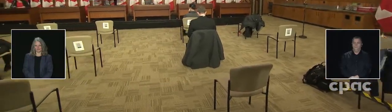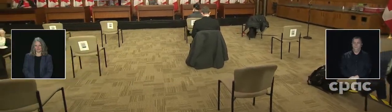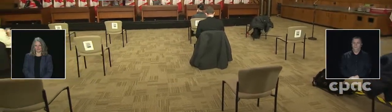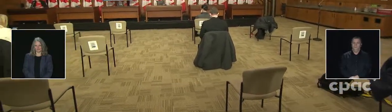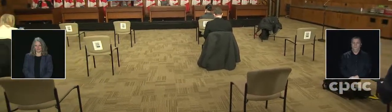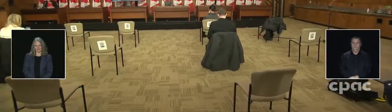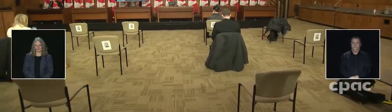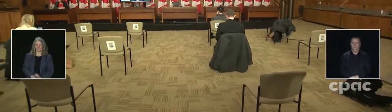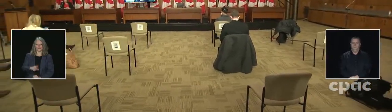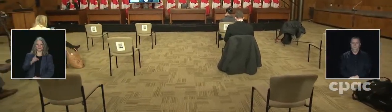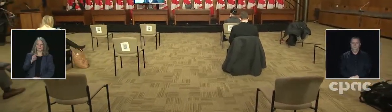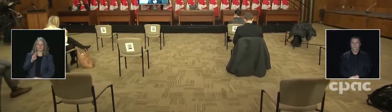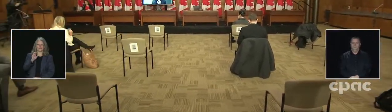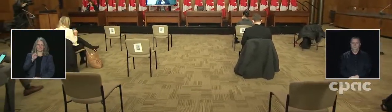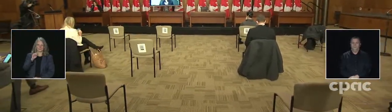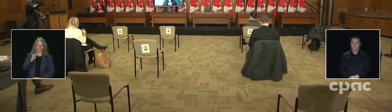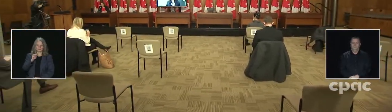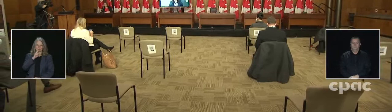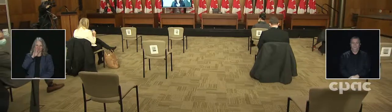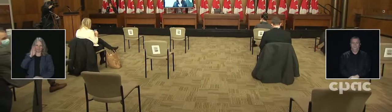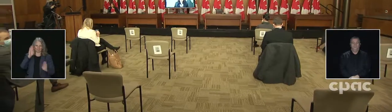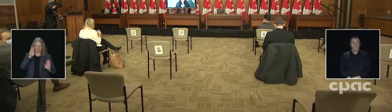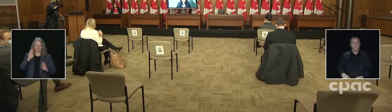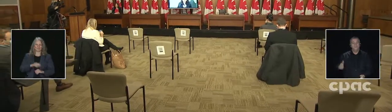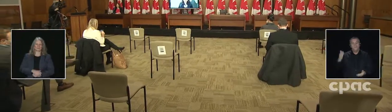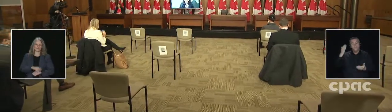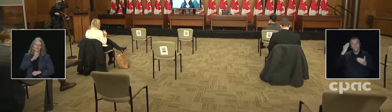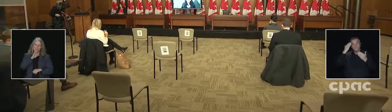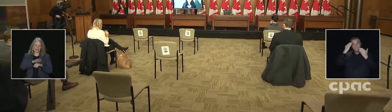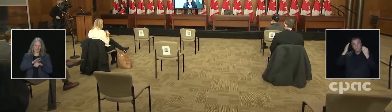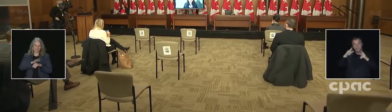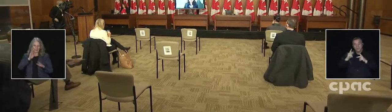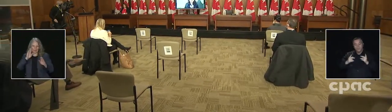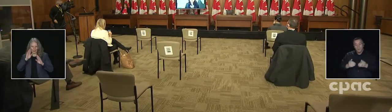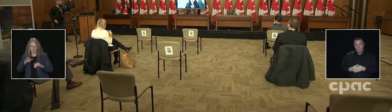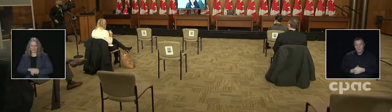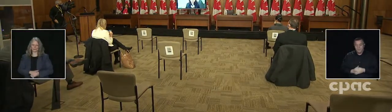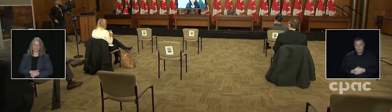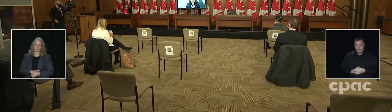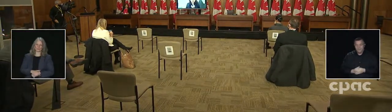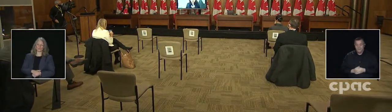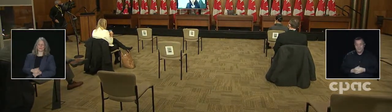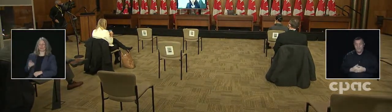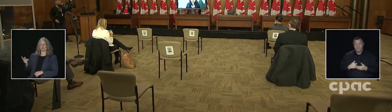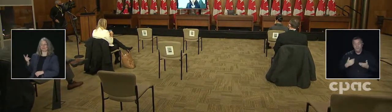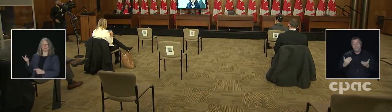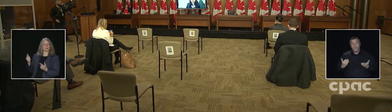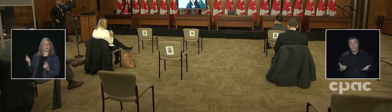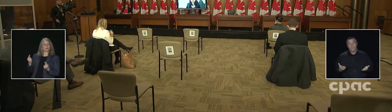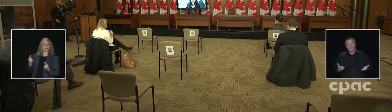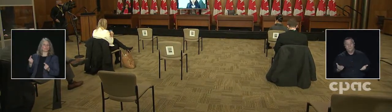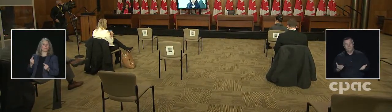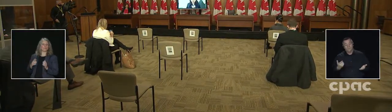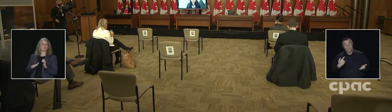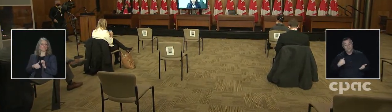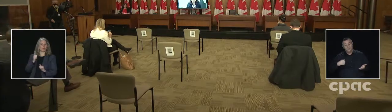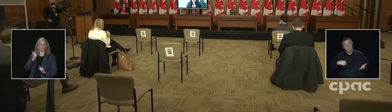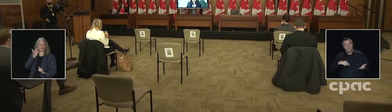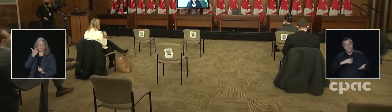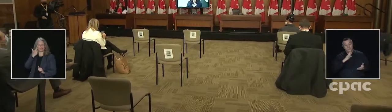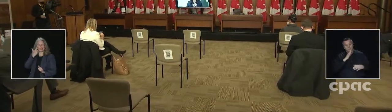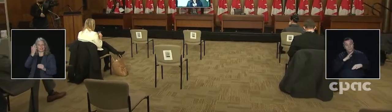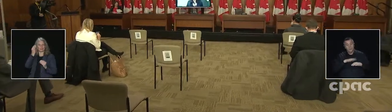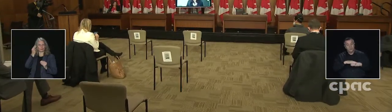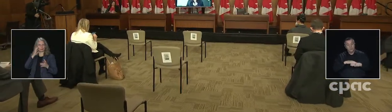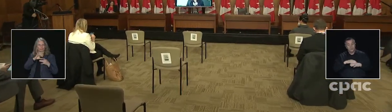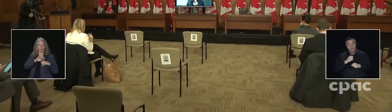Okay, hello, everyone. Bonjour à toutes et à tous. Today, we'll provide a latest update on the national epidemiology and modeling